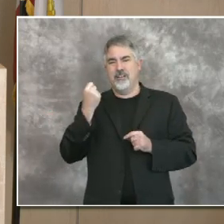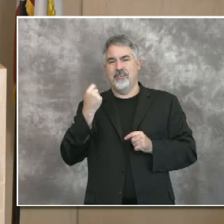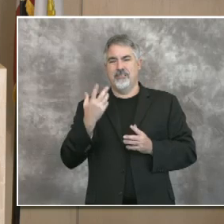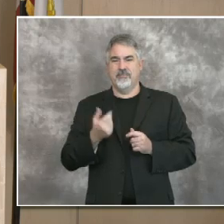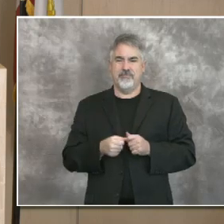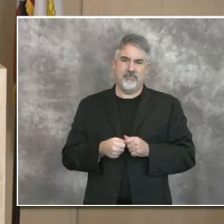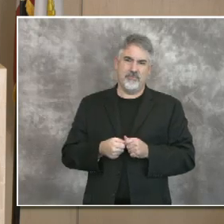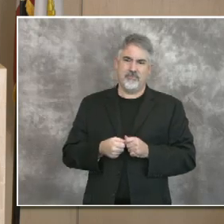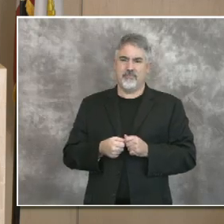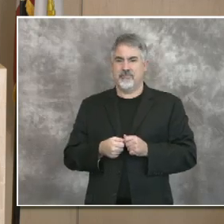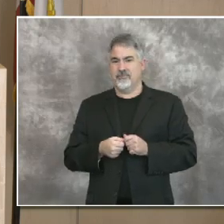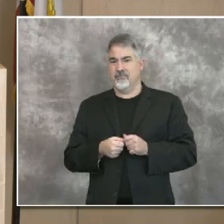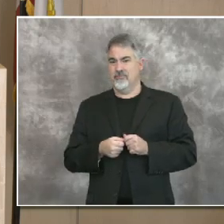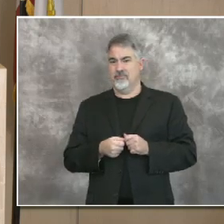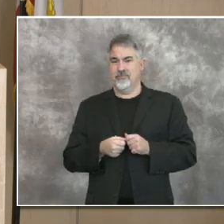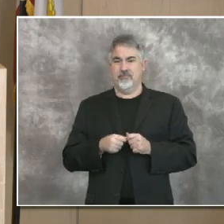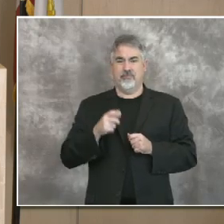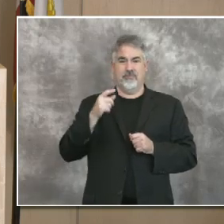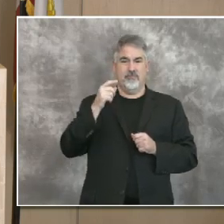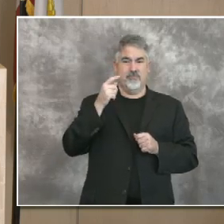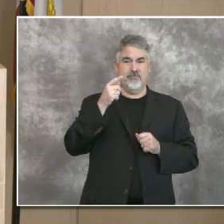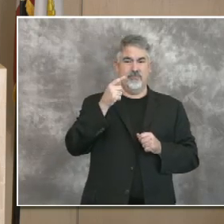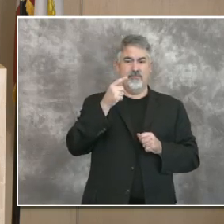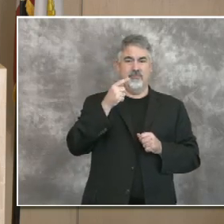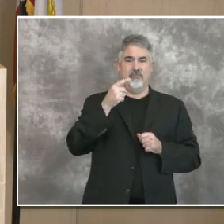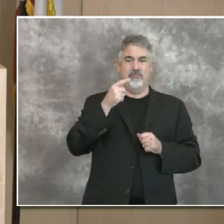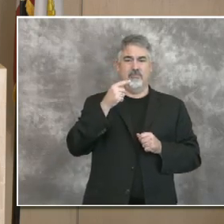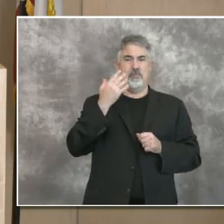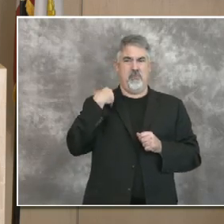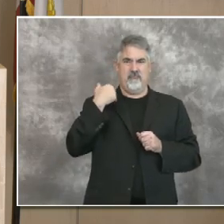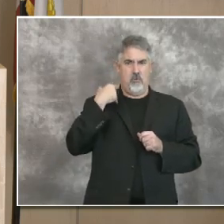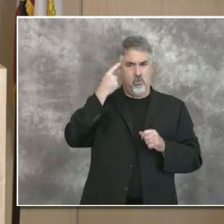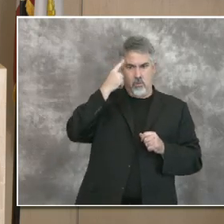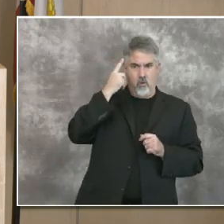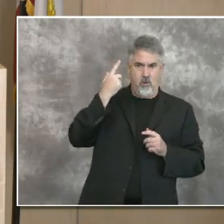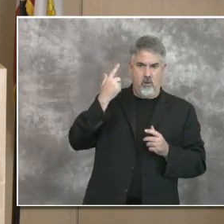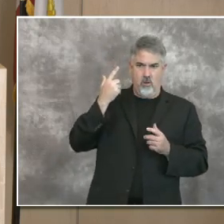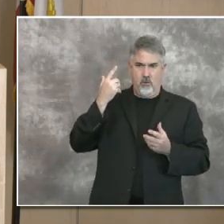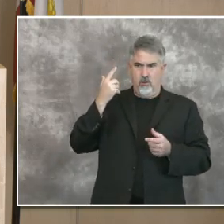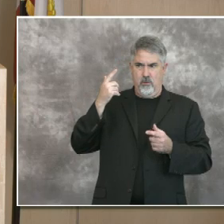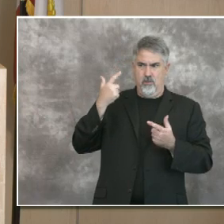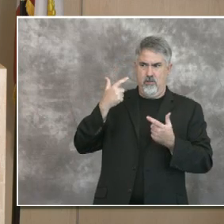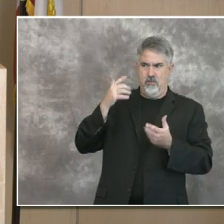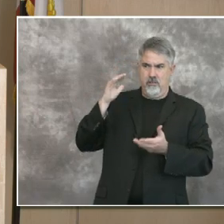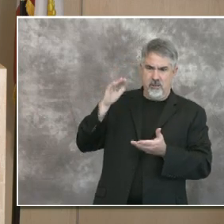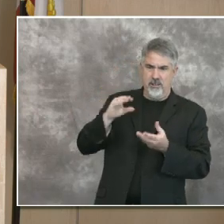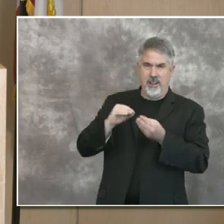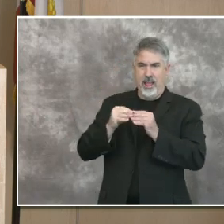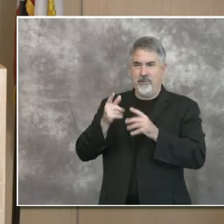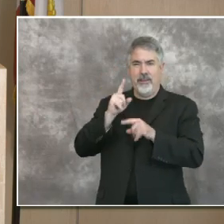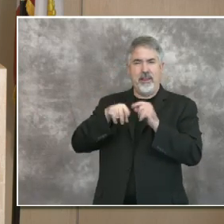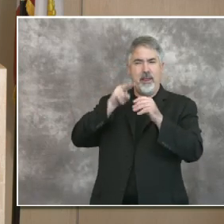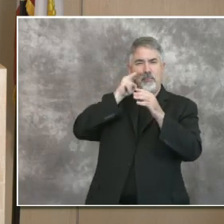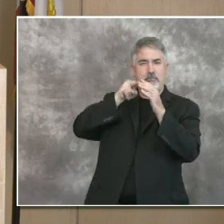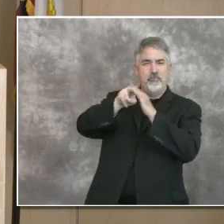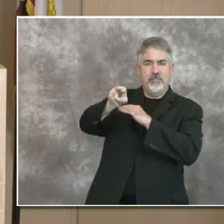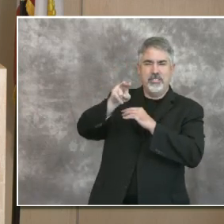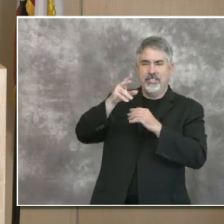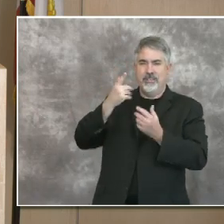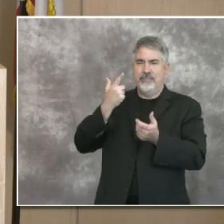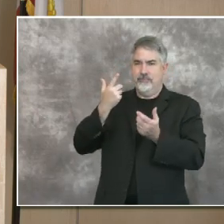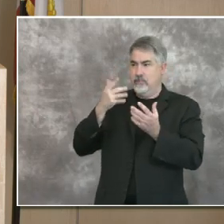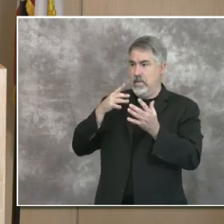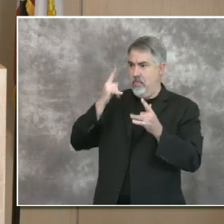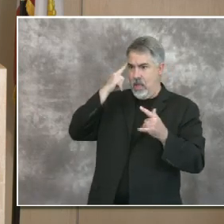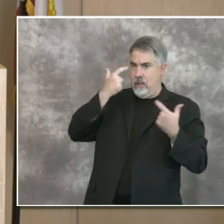don't have as many patients as you once had, there is potential the issue of having to lay off staff,